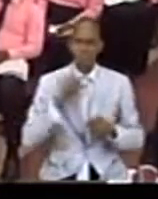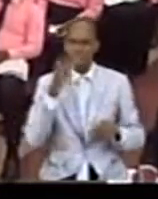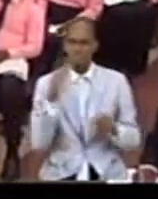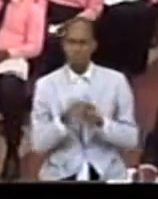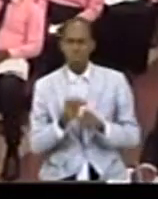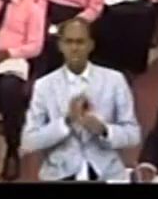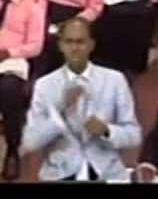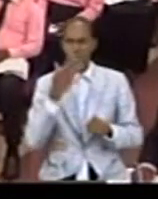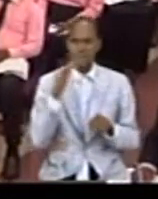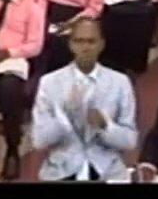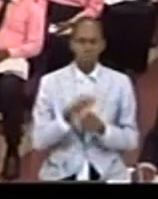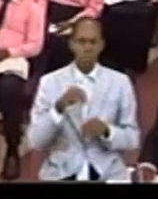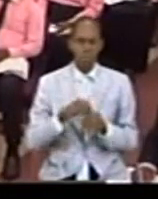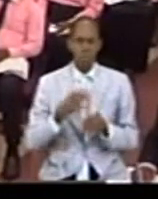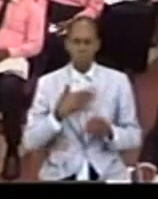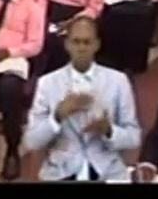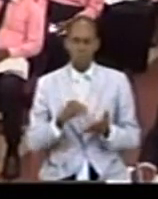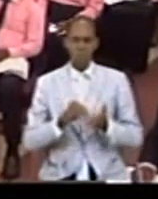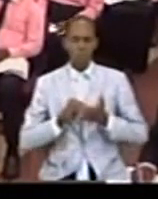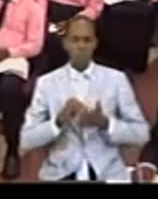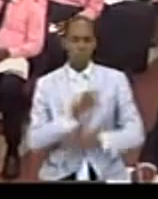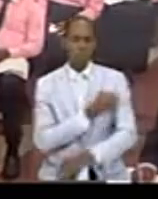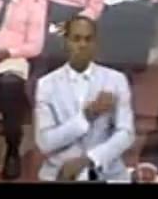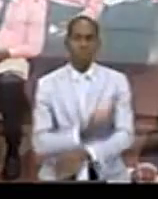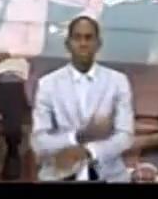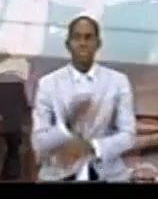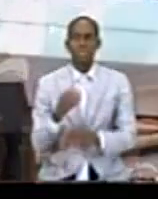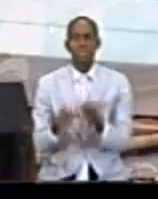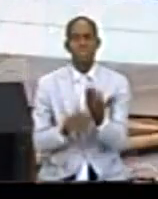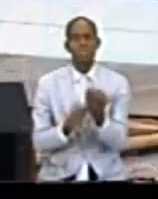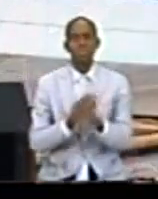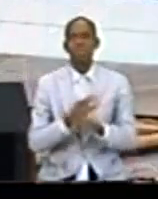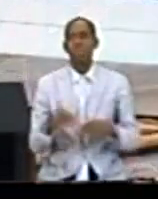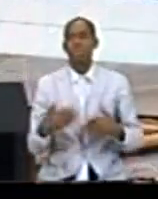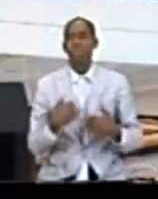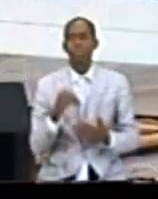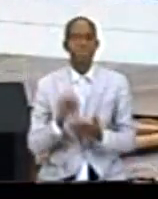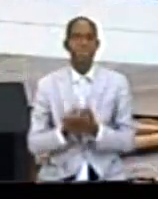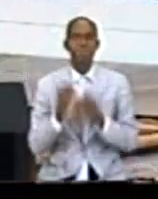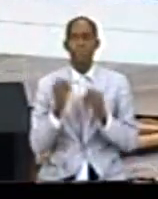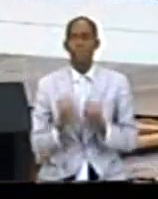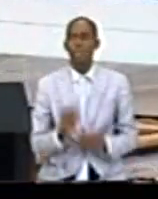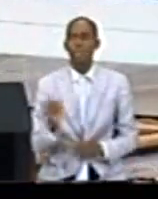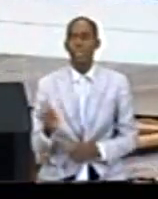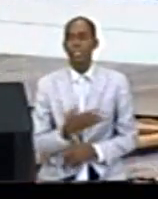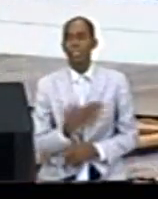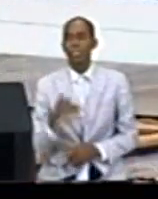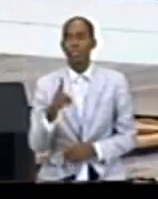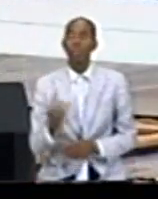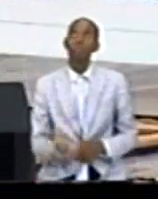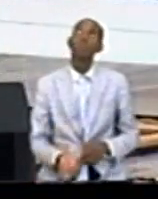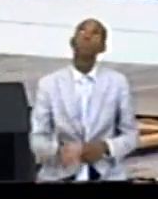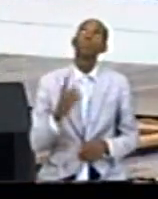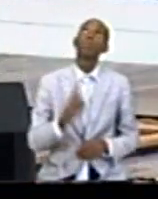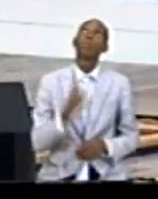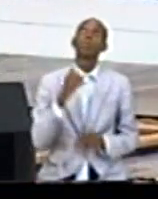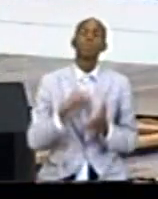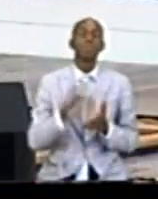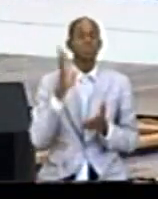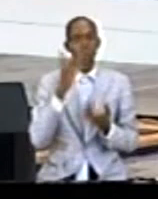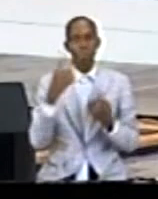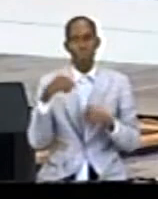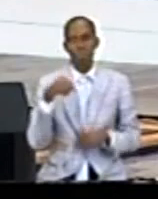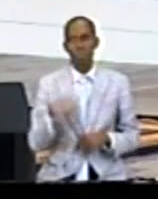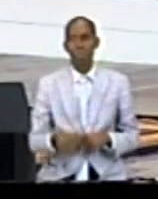I will not in your own strength. The flesh doesn't have that power. Anything you throw up, it will come down.